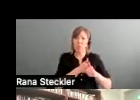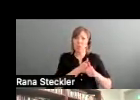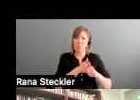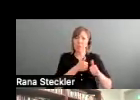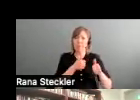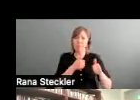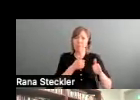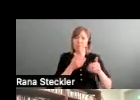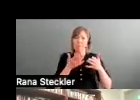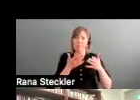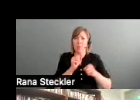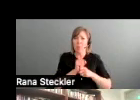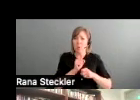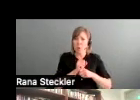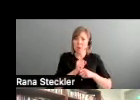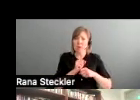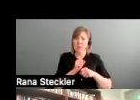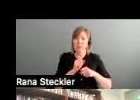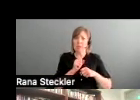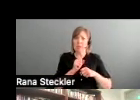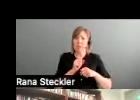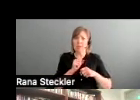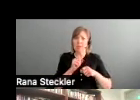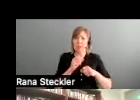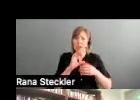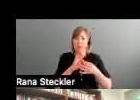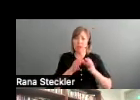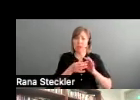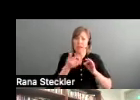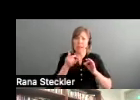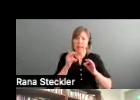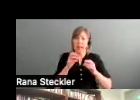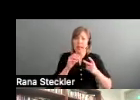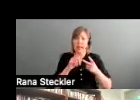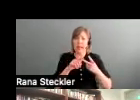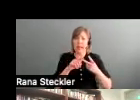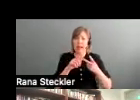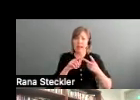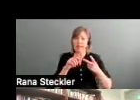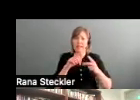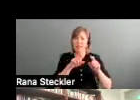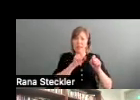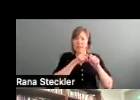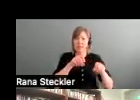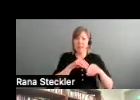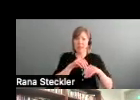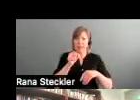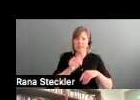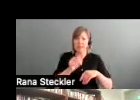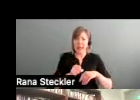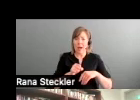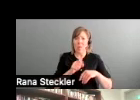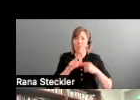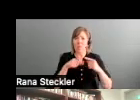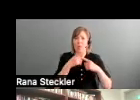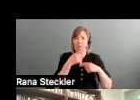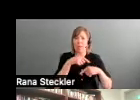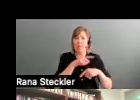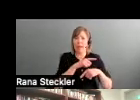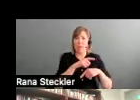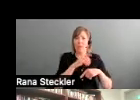may have worked on chain gangs and in convict lease system in the South. When they